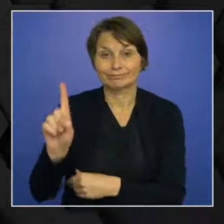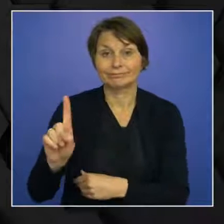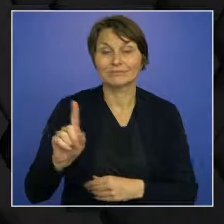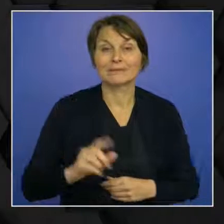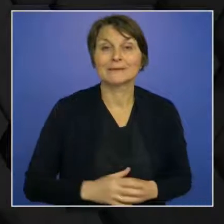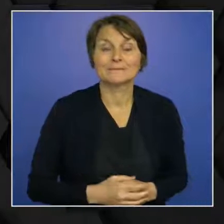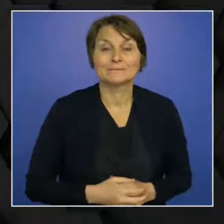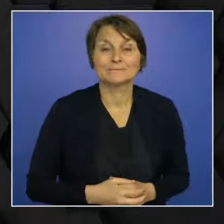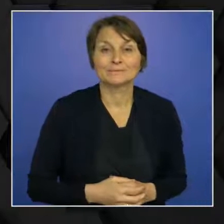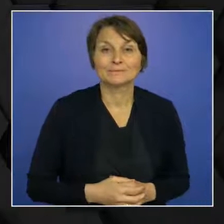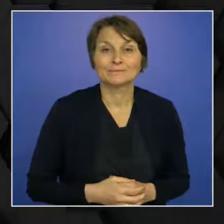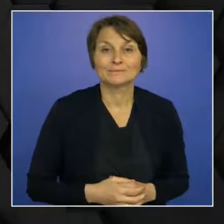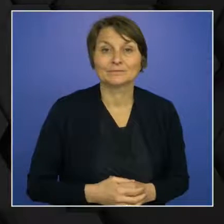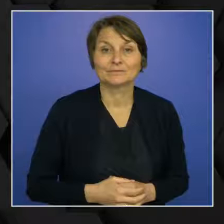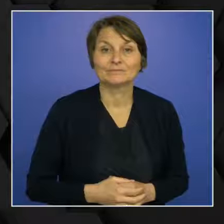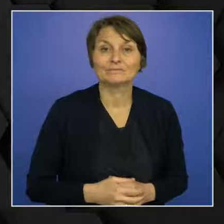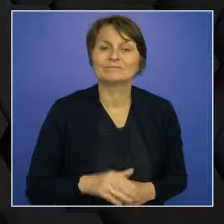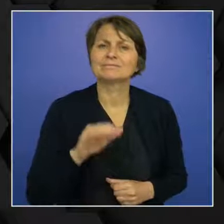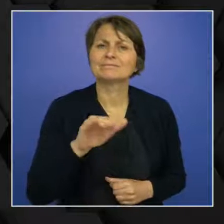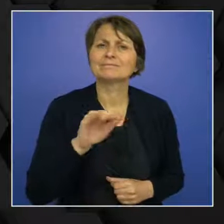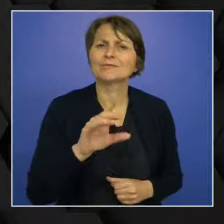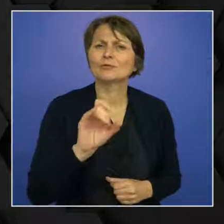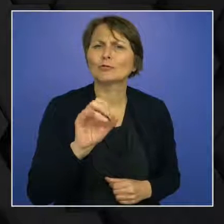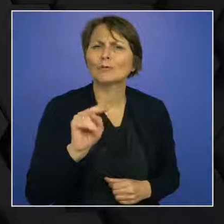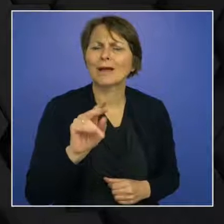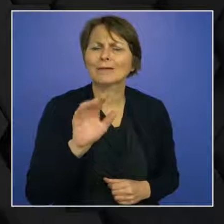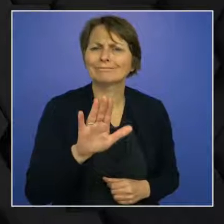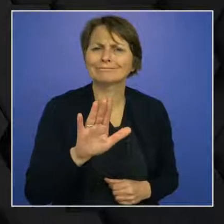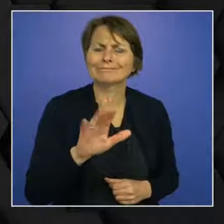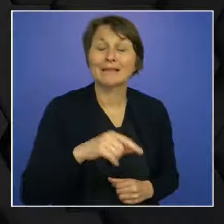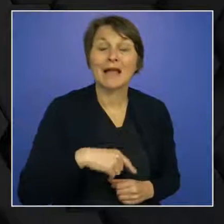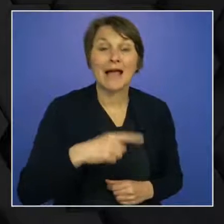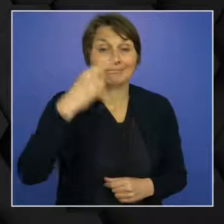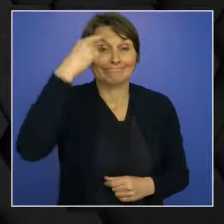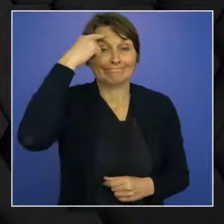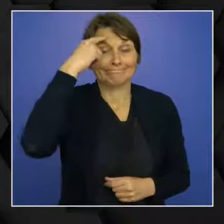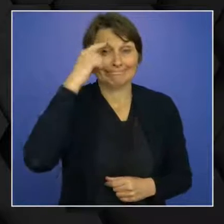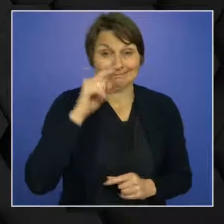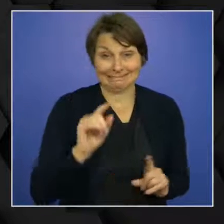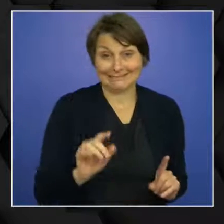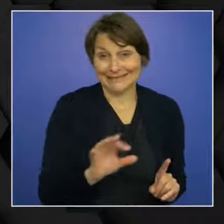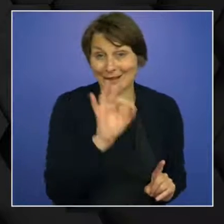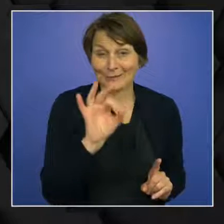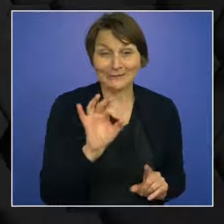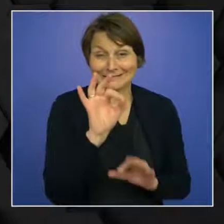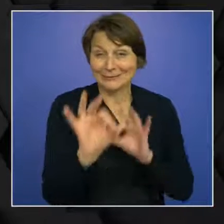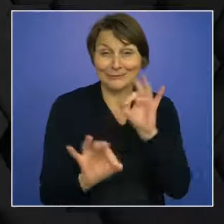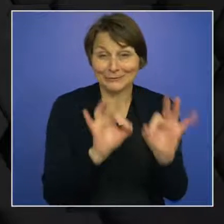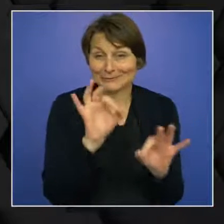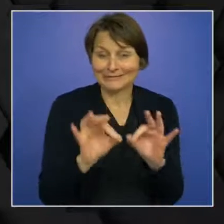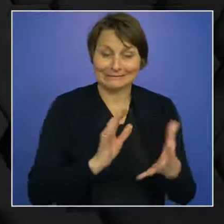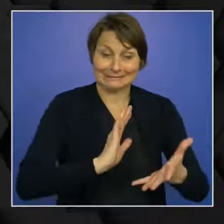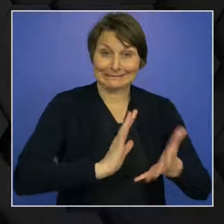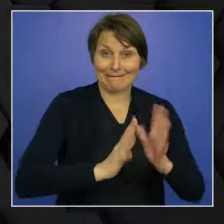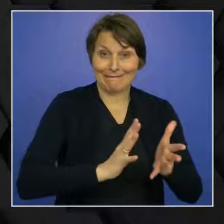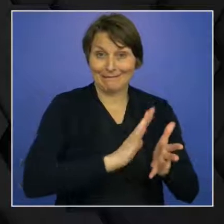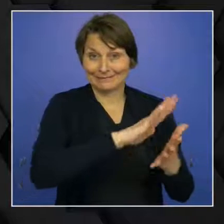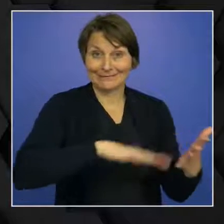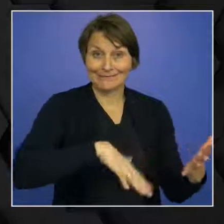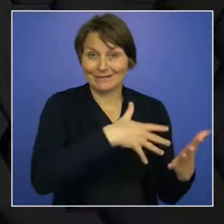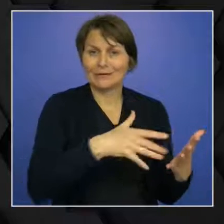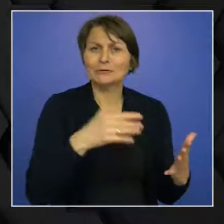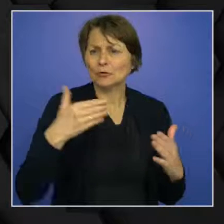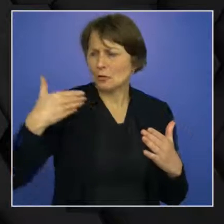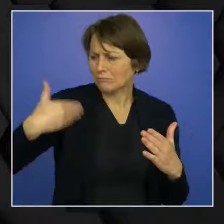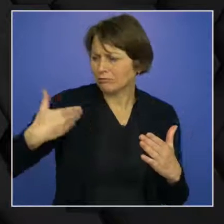So sign language, here's one takeaway, and I'm going to ask you like a ton of questions about sign language because you've been adding sign language